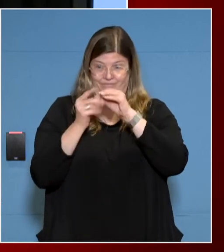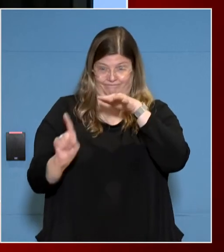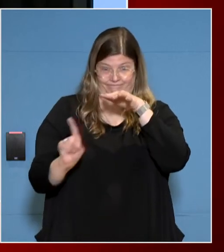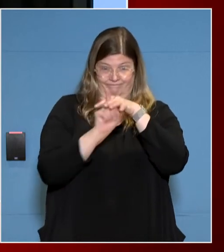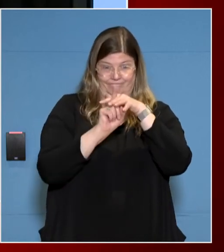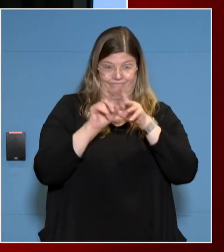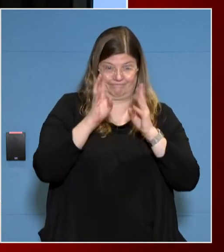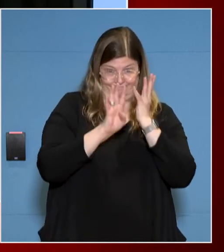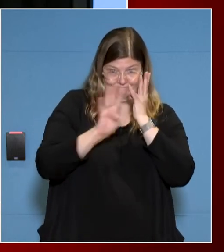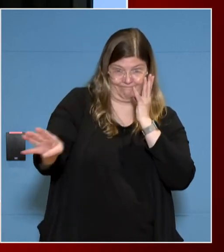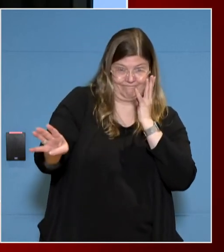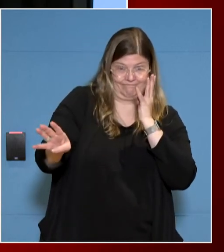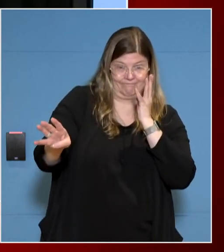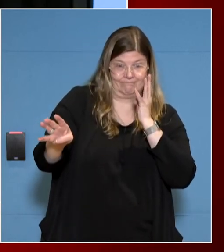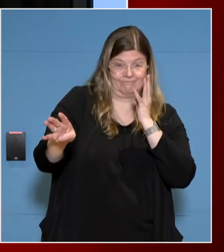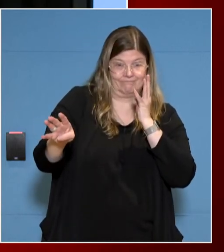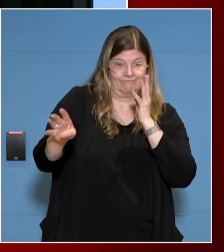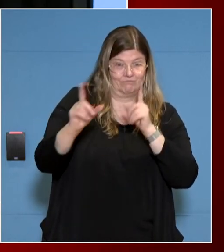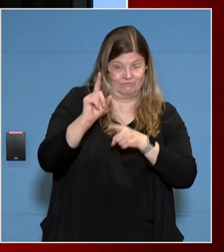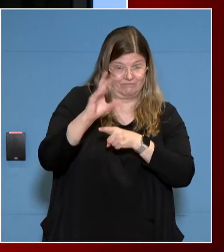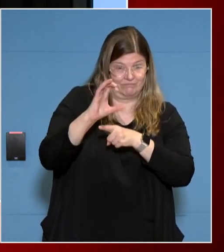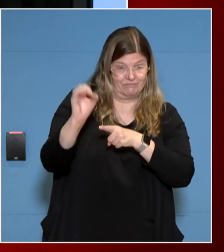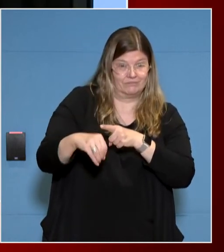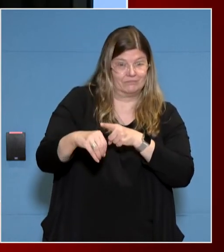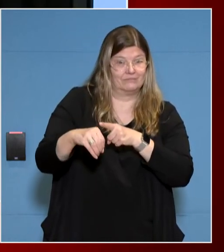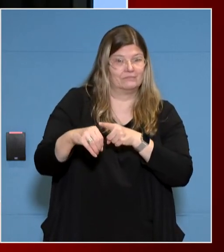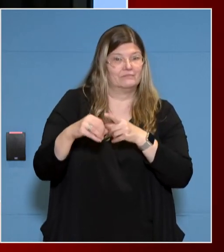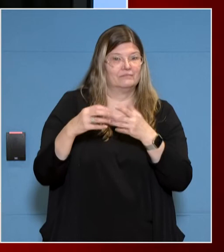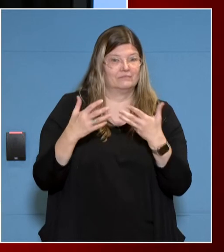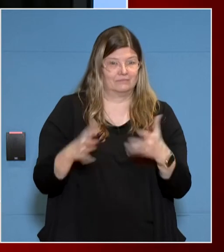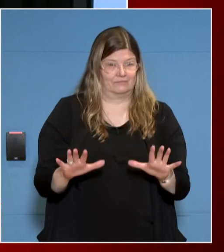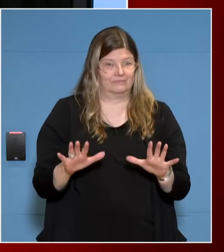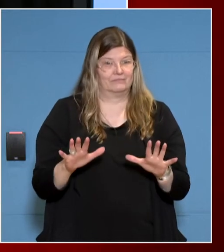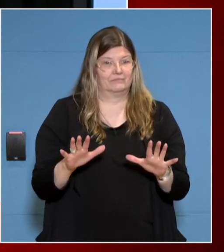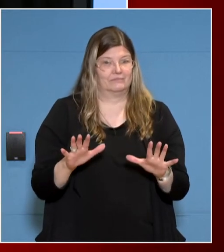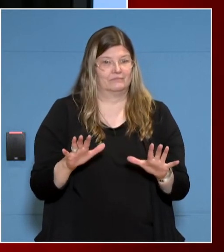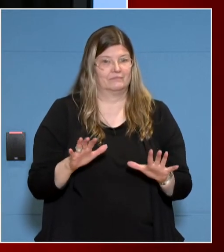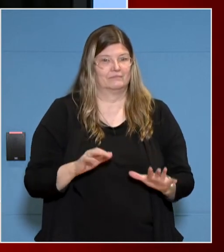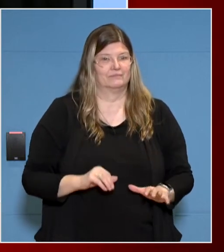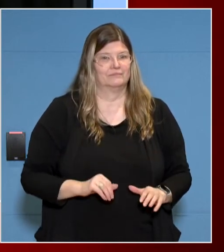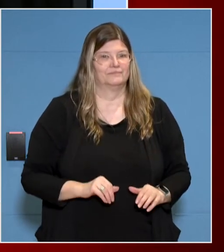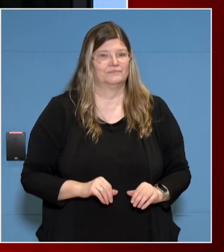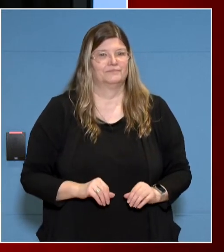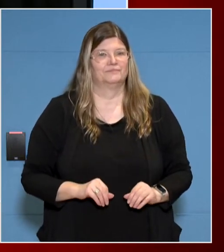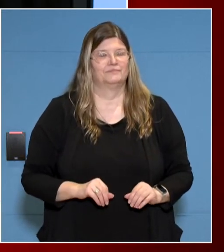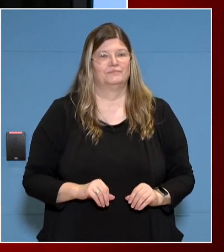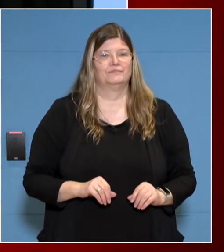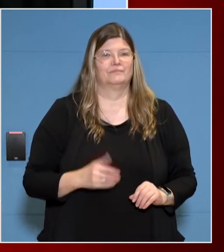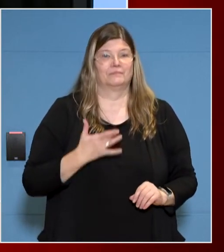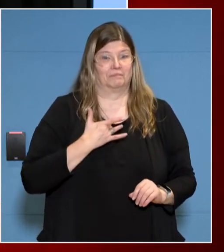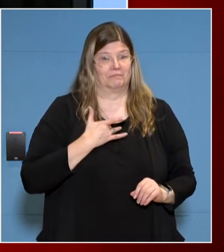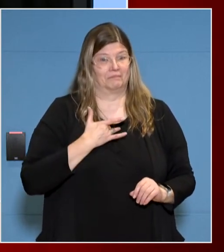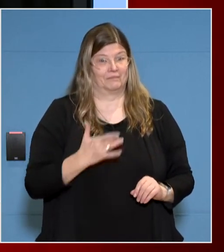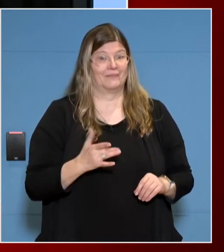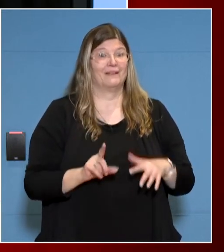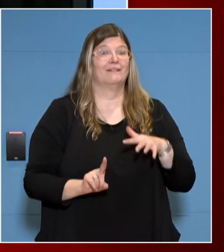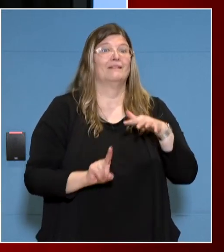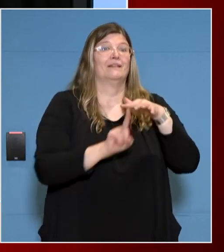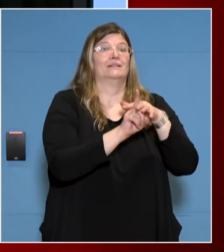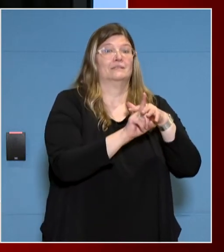is near 100%. If not 100% at most locations. So the likelihood that happens